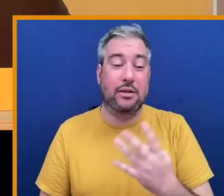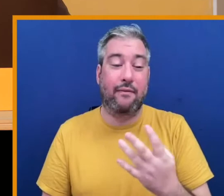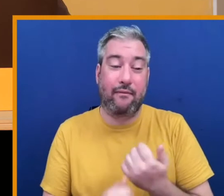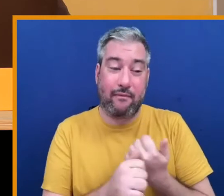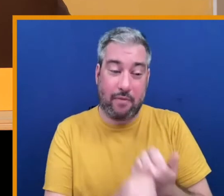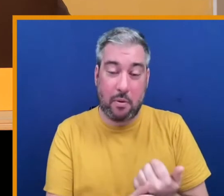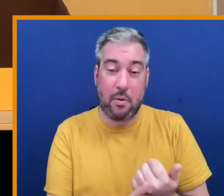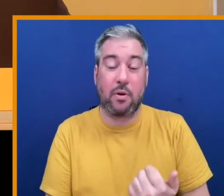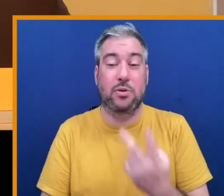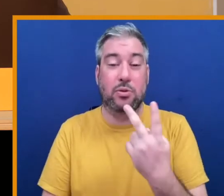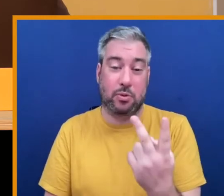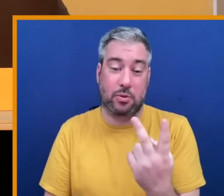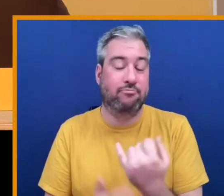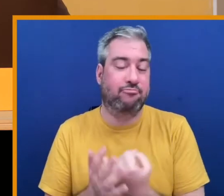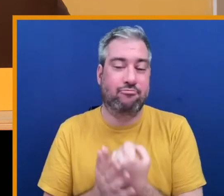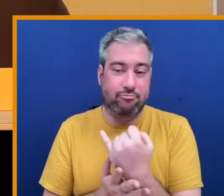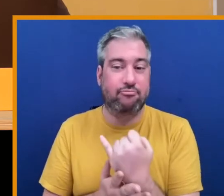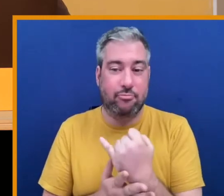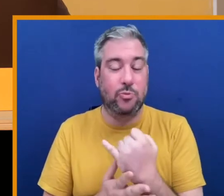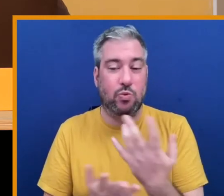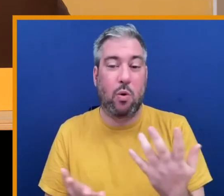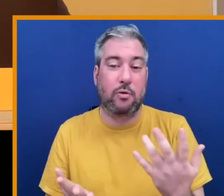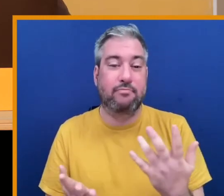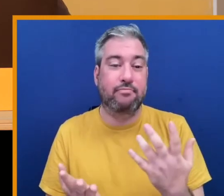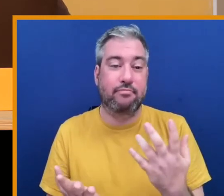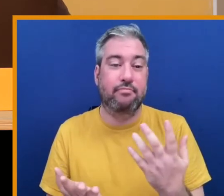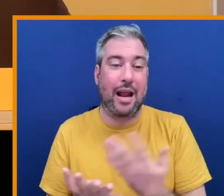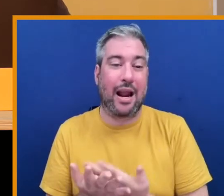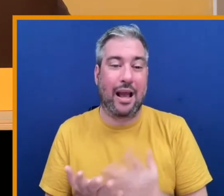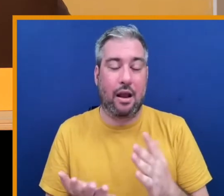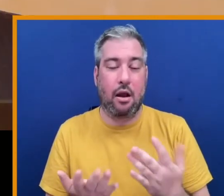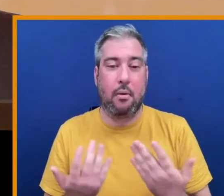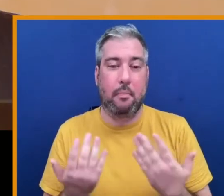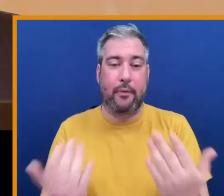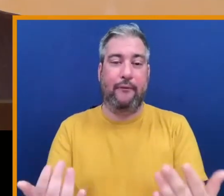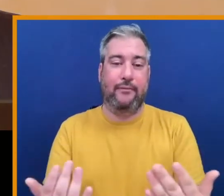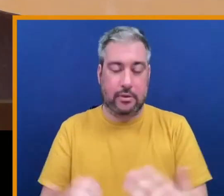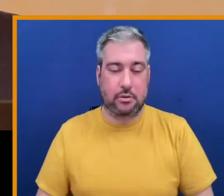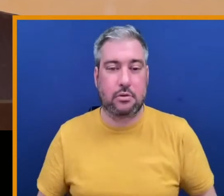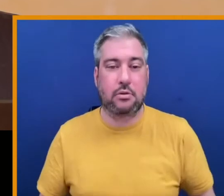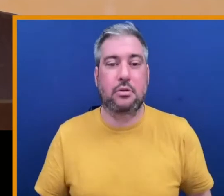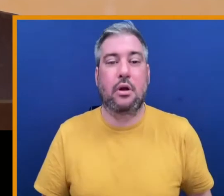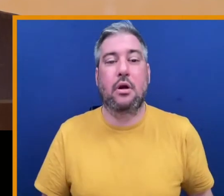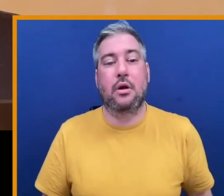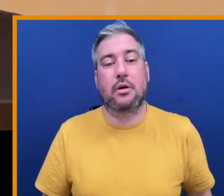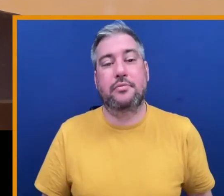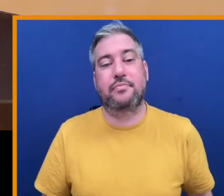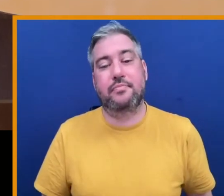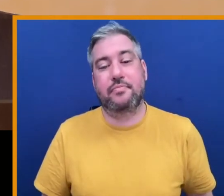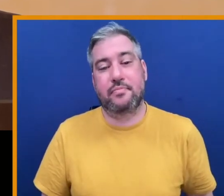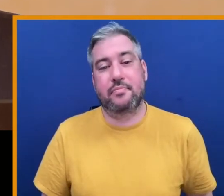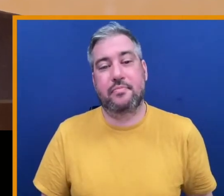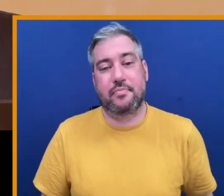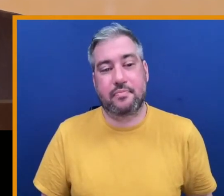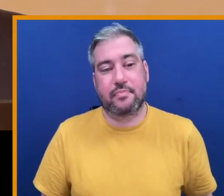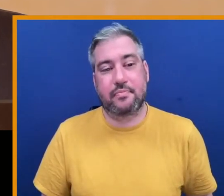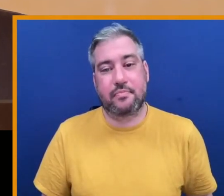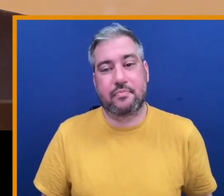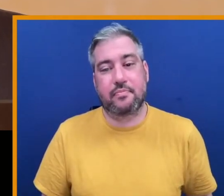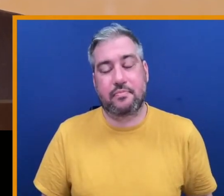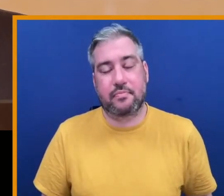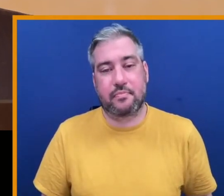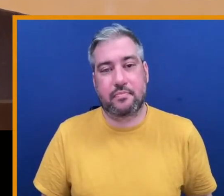2 votes against. 2-2-3-4, 2 against. So we'll now move to the vote on Amendment 3,